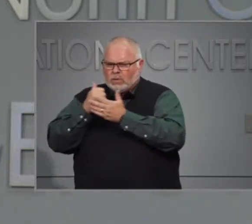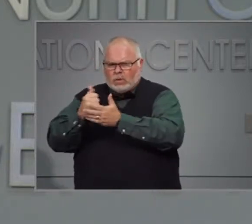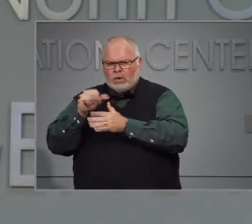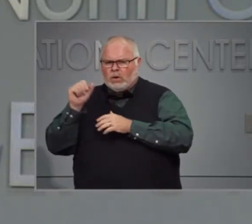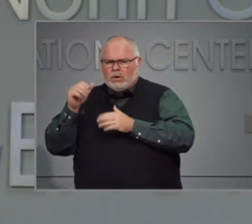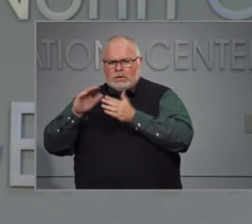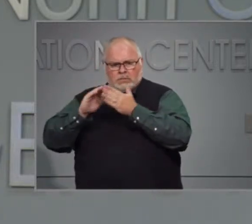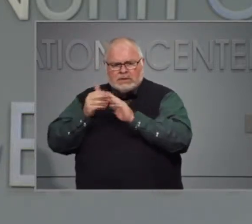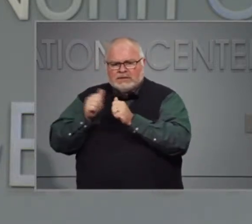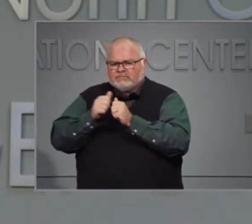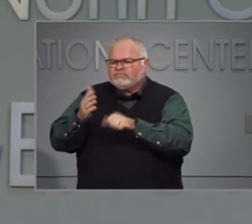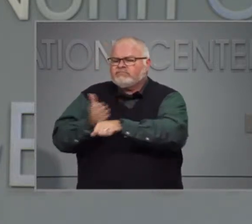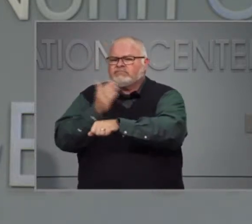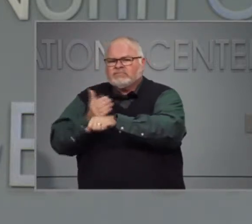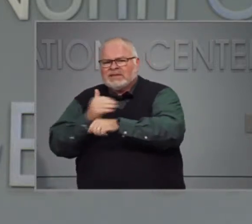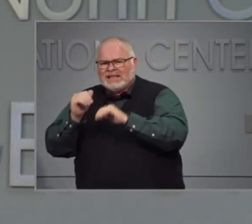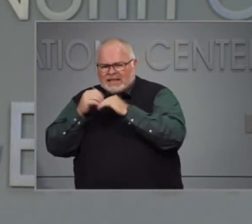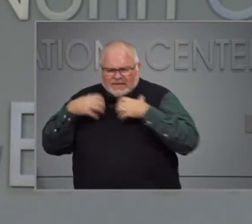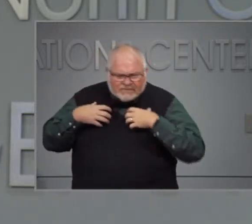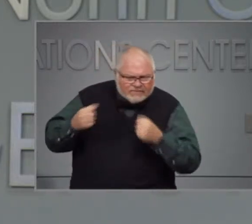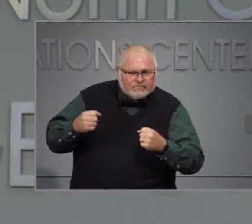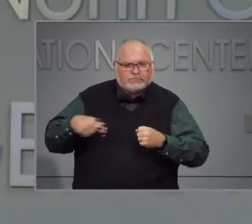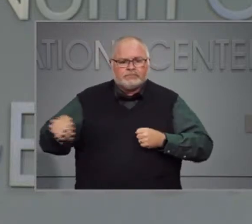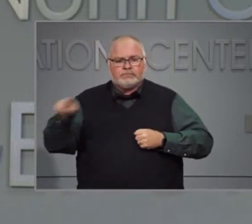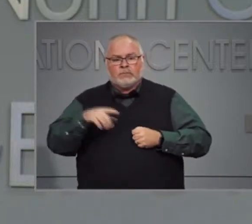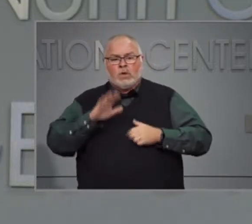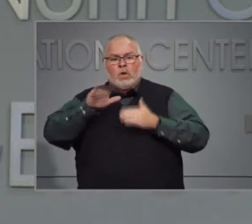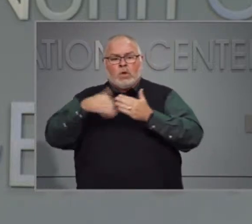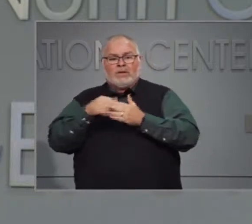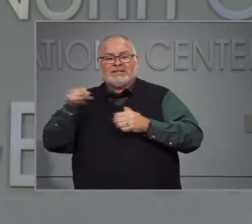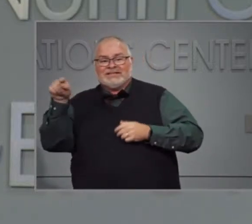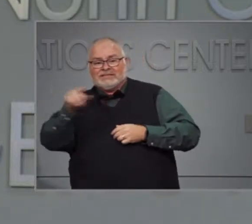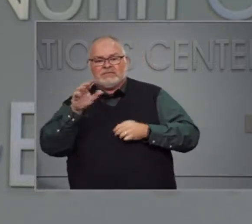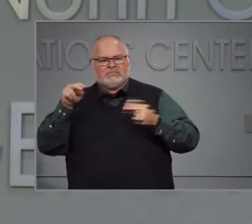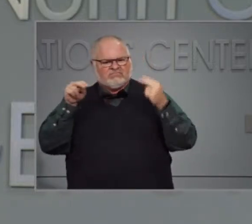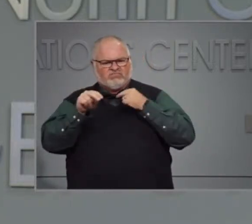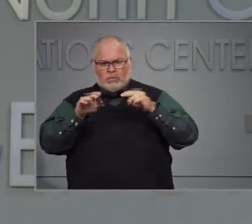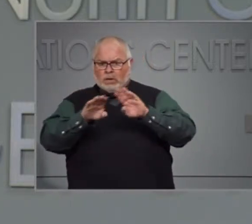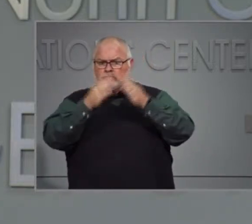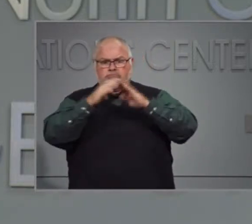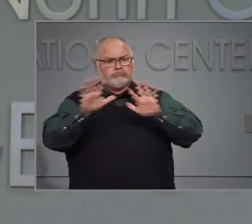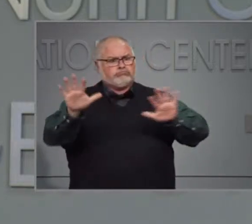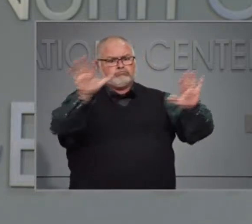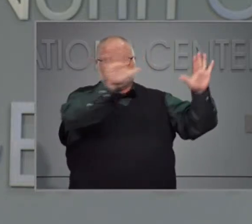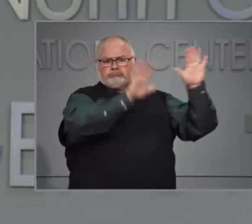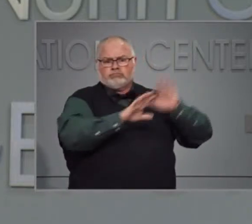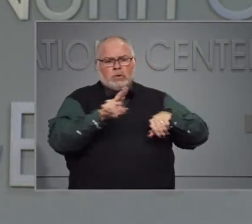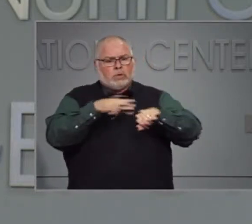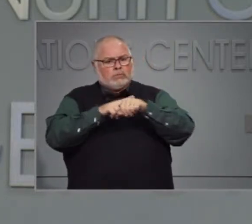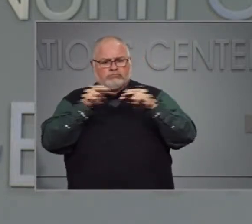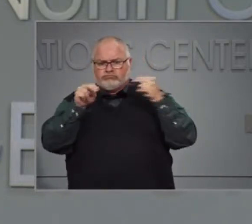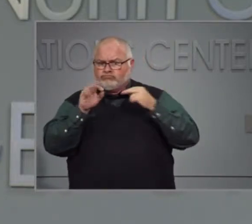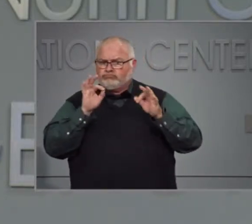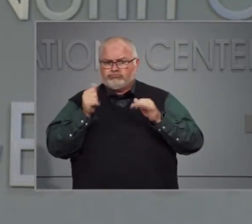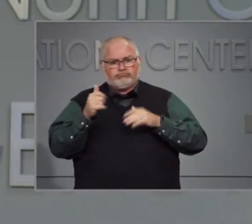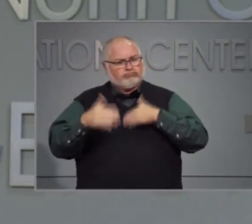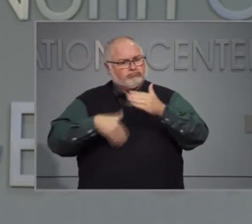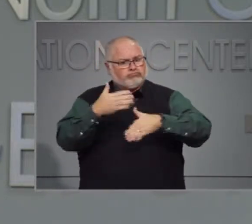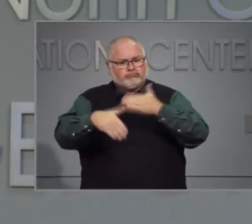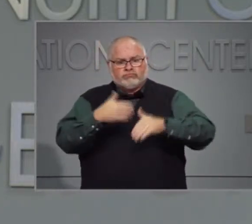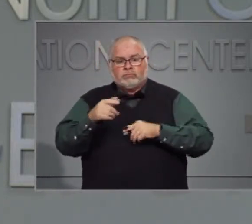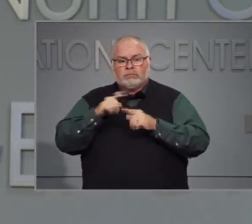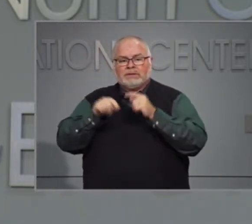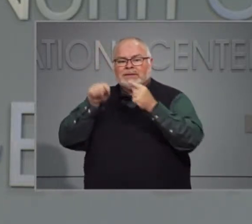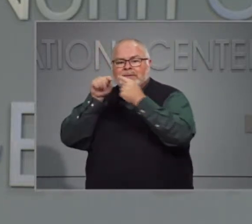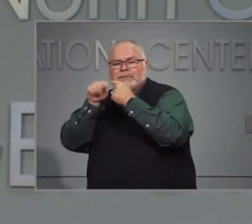recovery efforts. All major routes in North Carolina are currently open, and work continues on 5 secondary roads that still